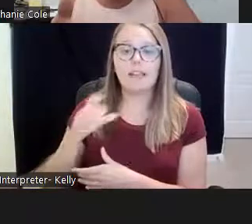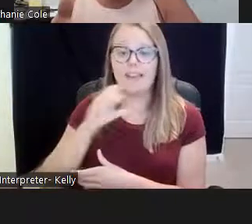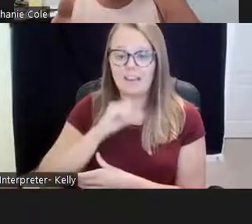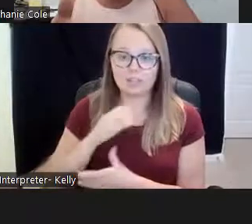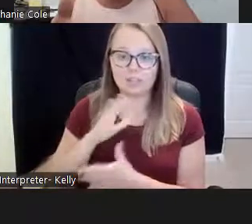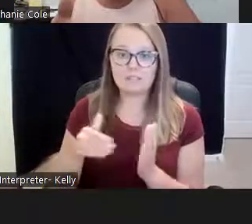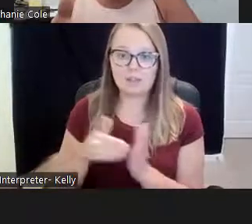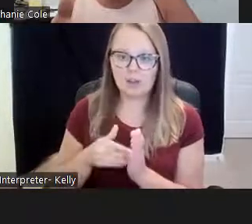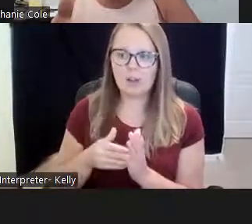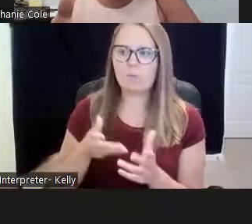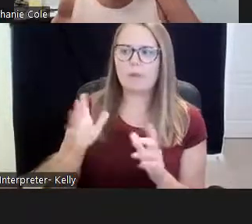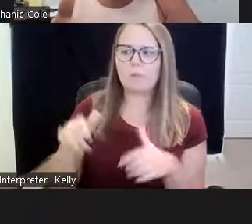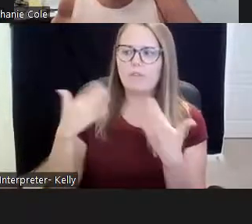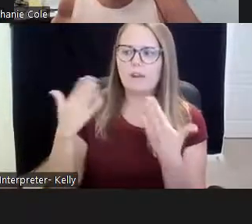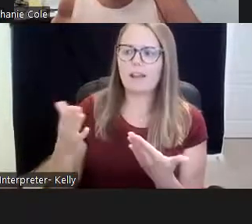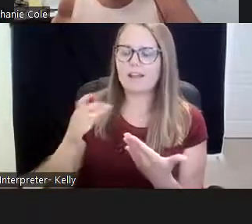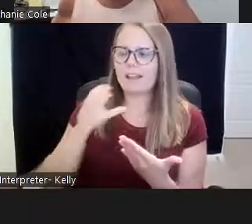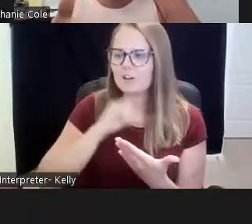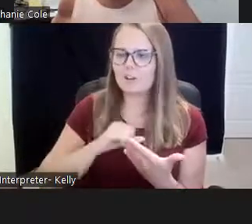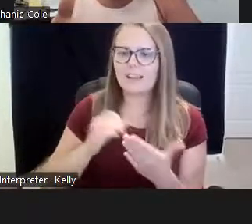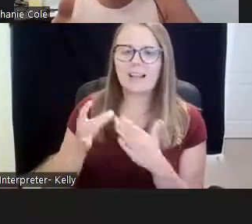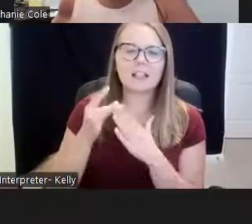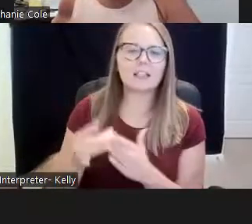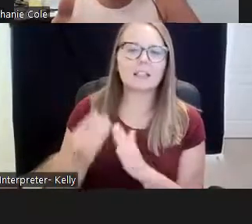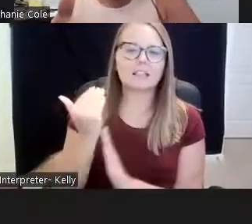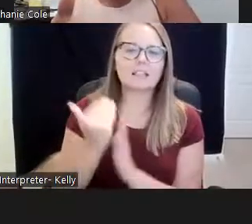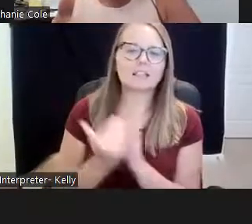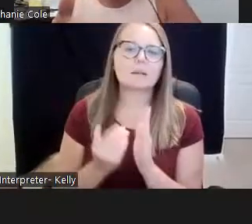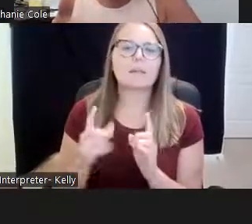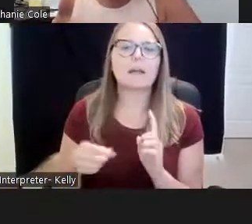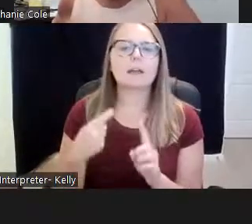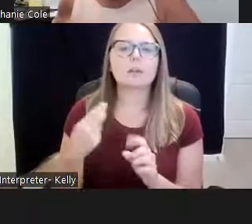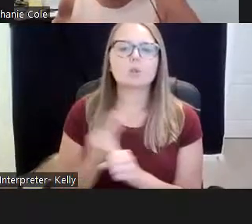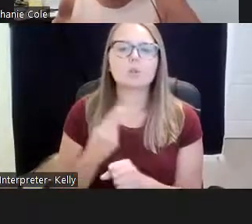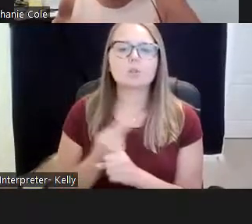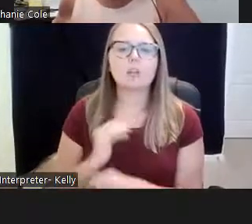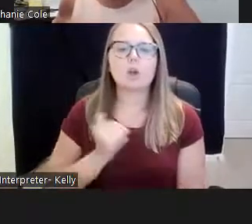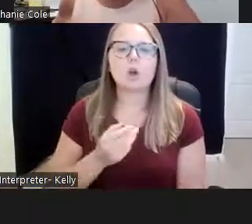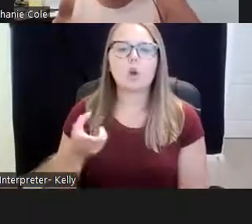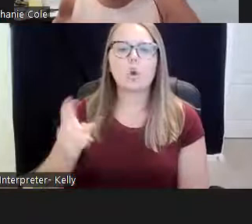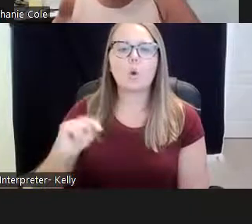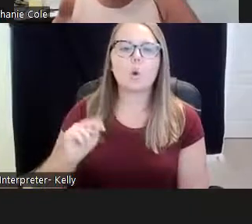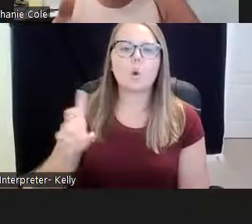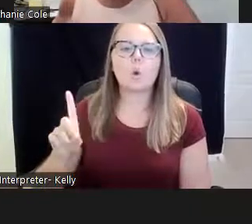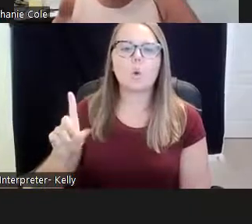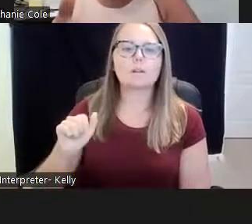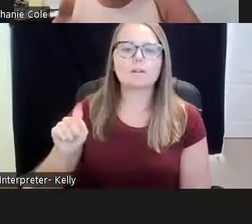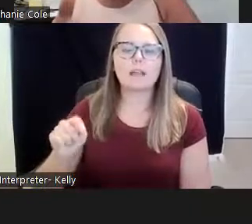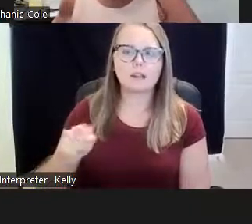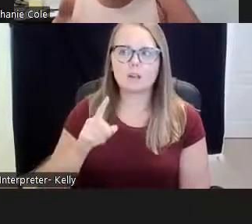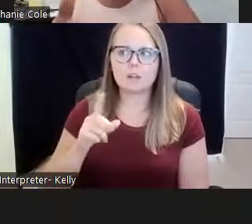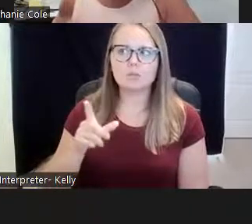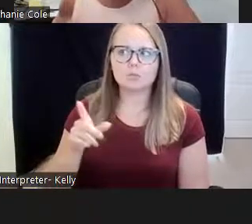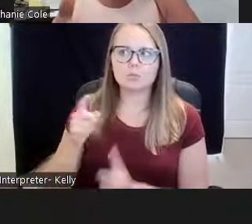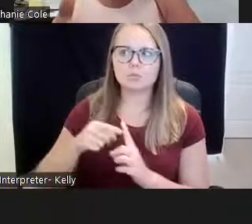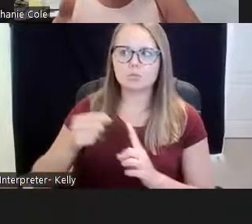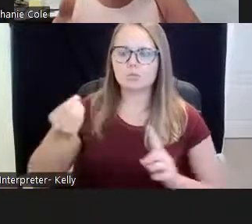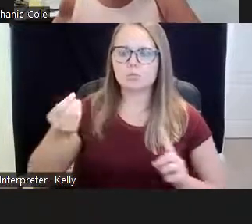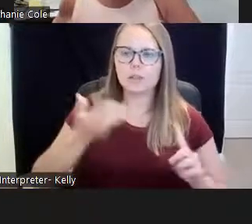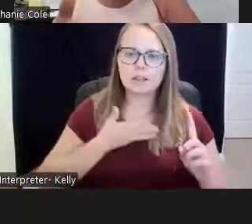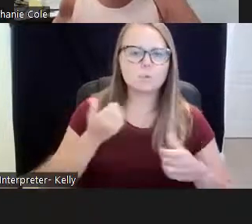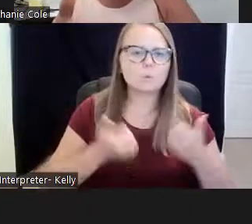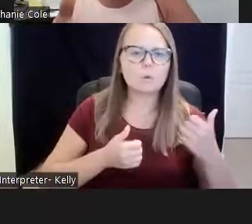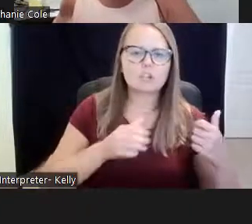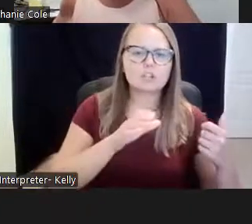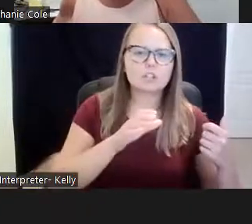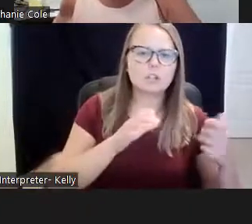of a lead list by using our own data to tell us what clients might be